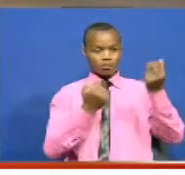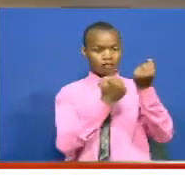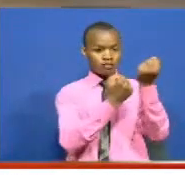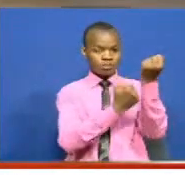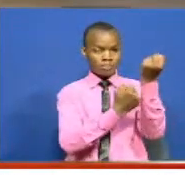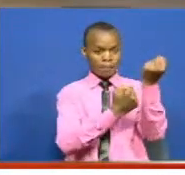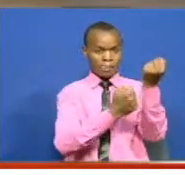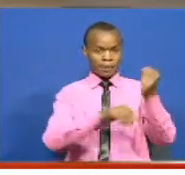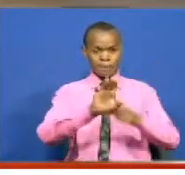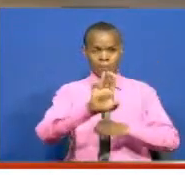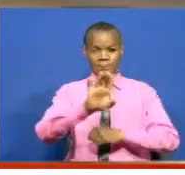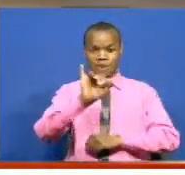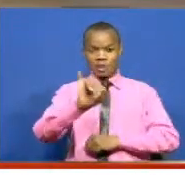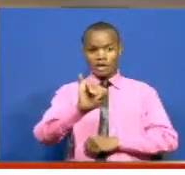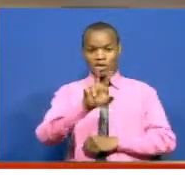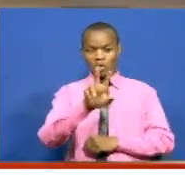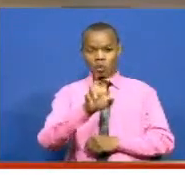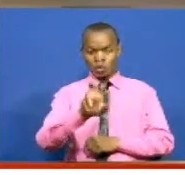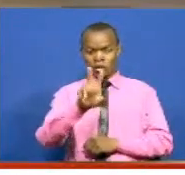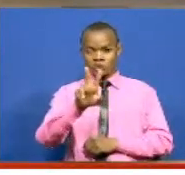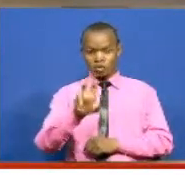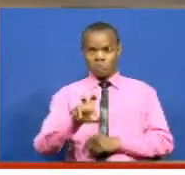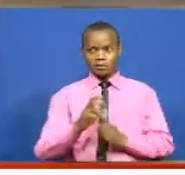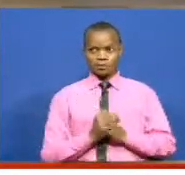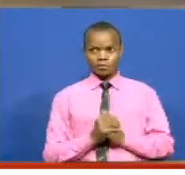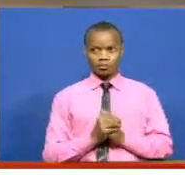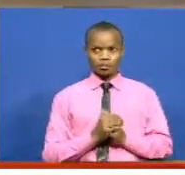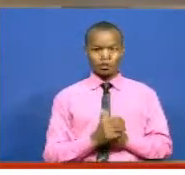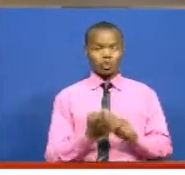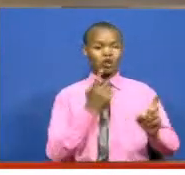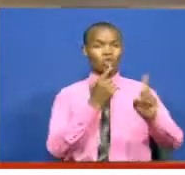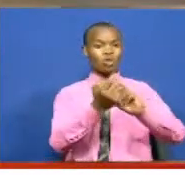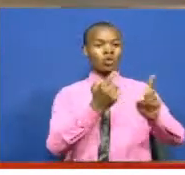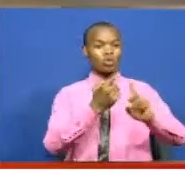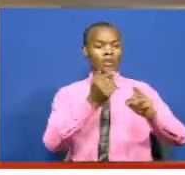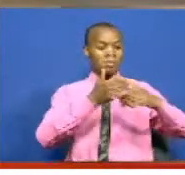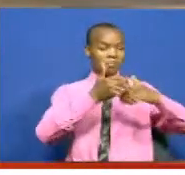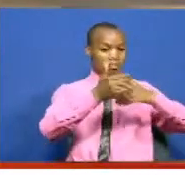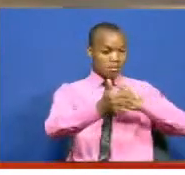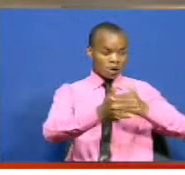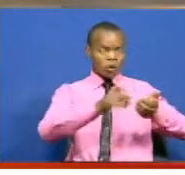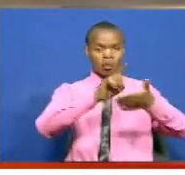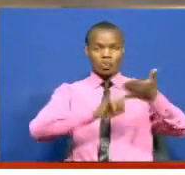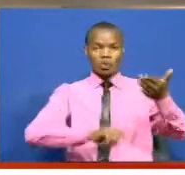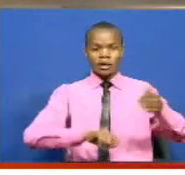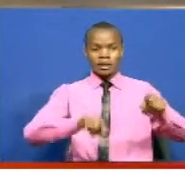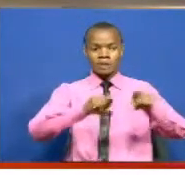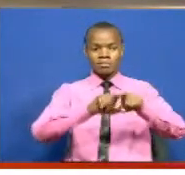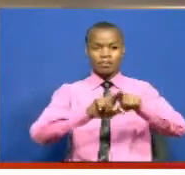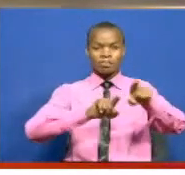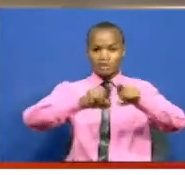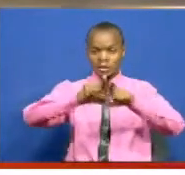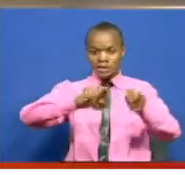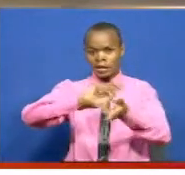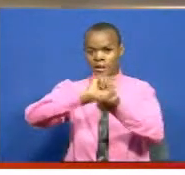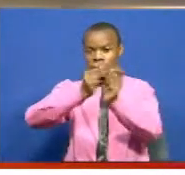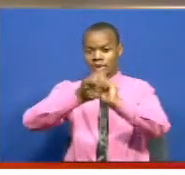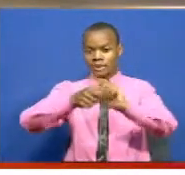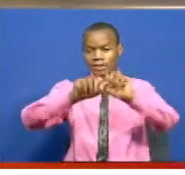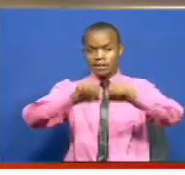bill of 2020. We are talking about the way forward and what lies ahead in this journey to change the